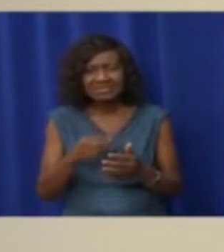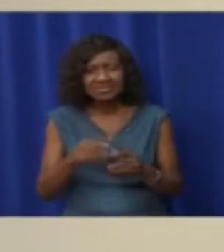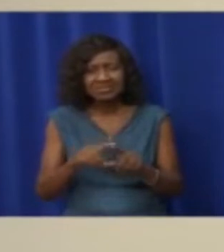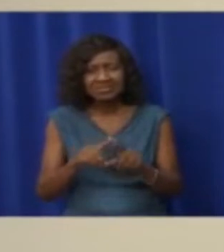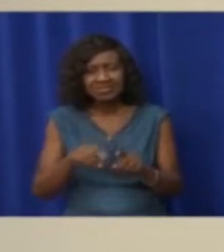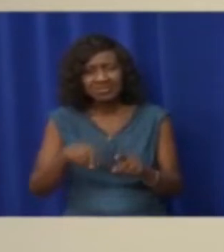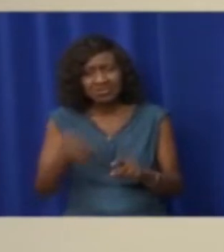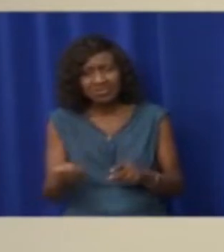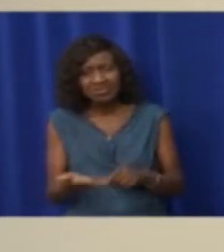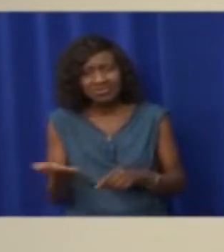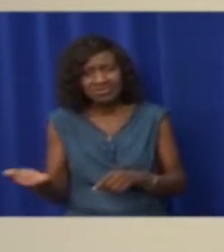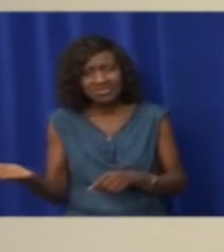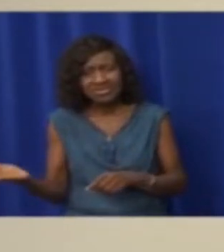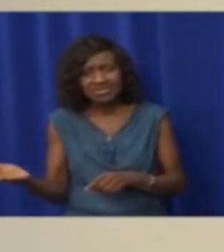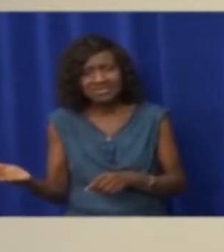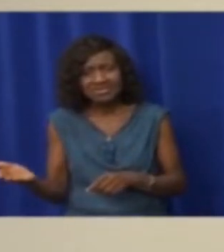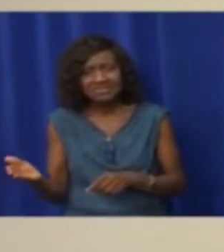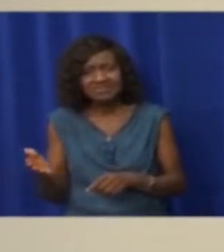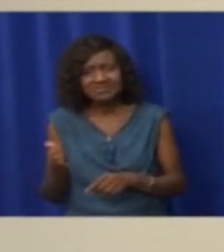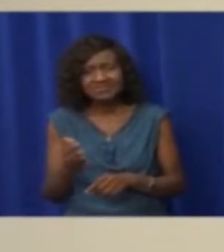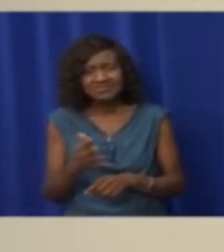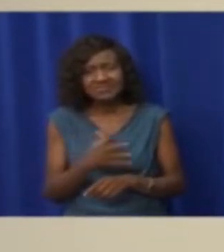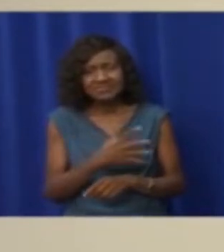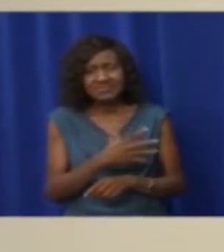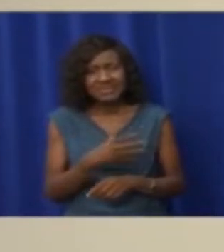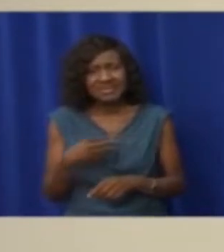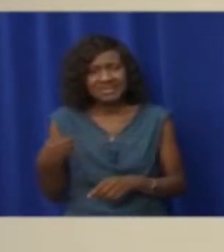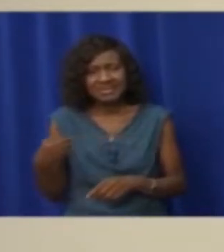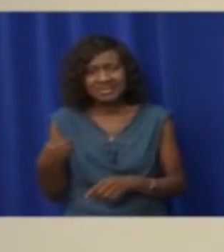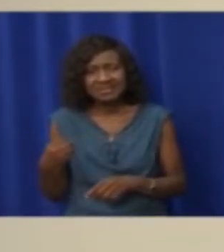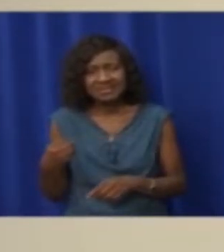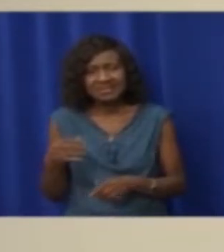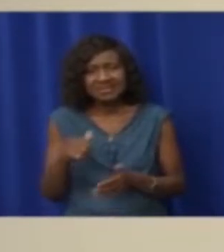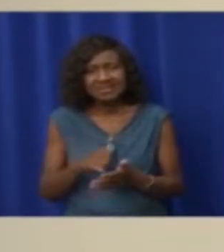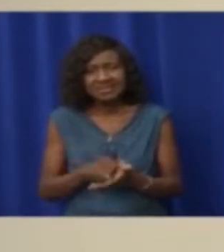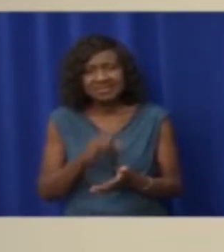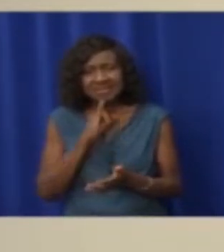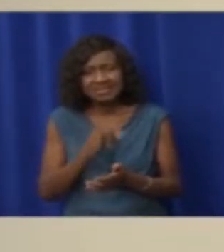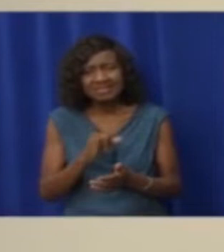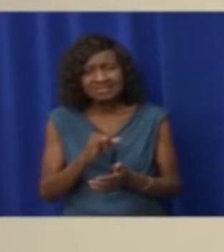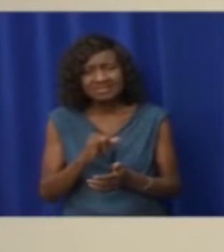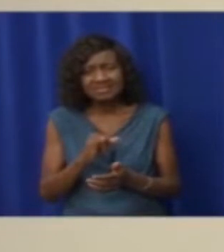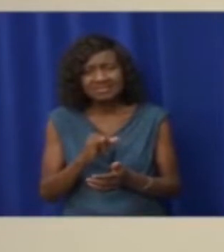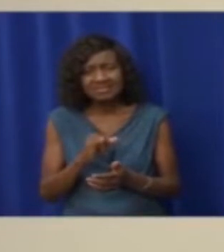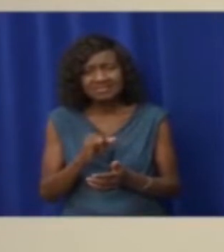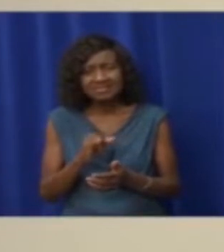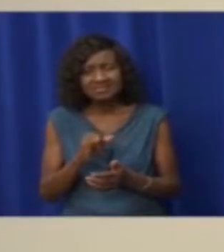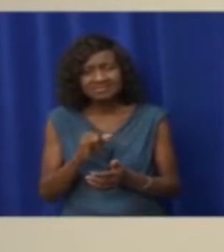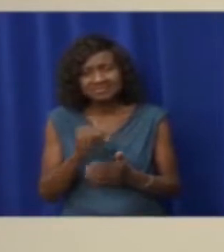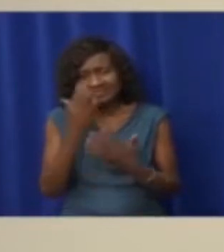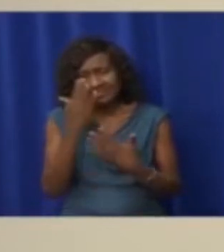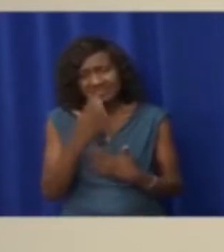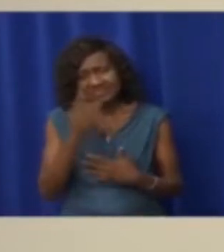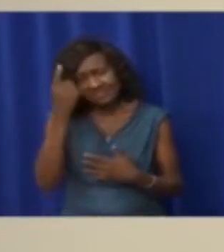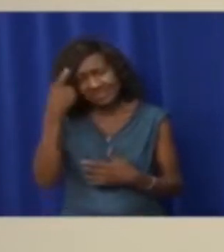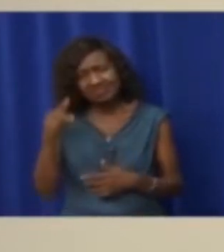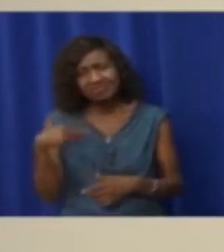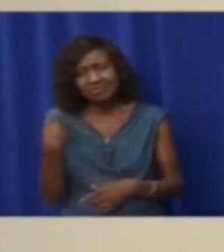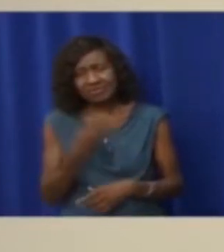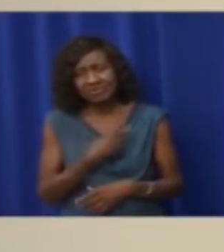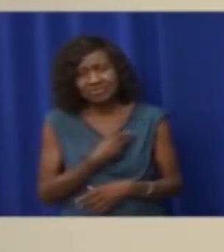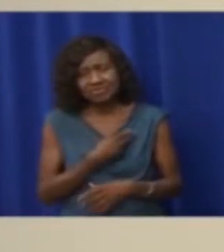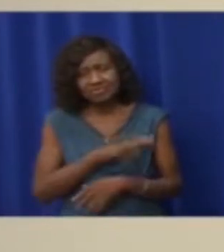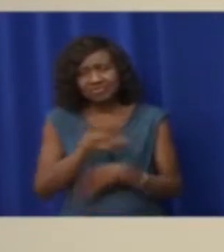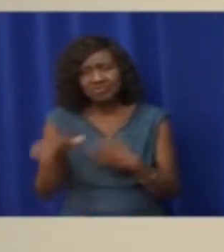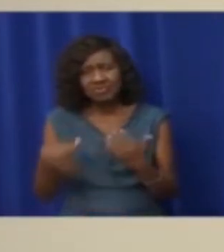the details of. And so that has been a huge disappointment to us. All